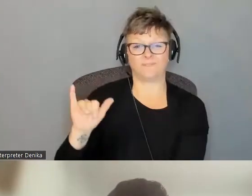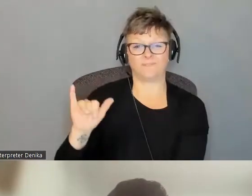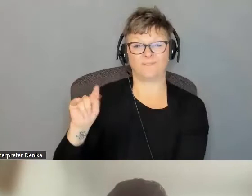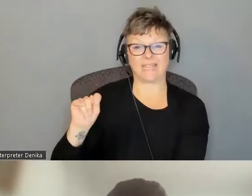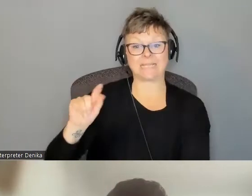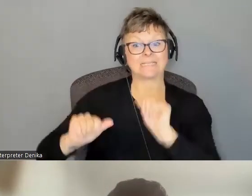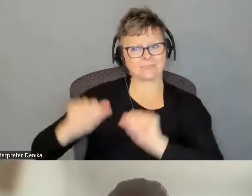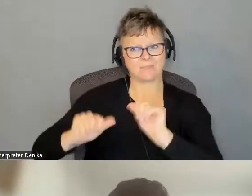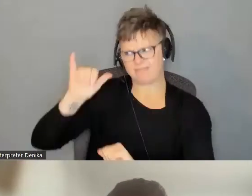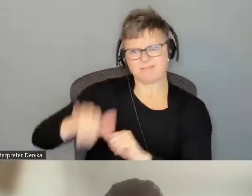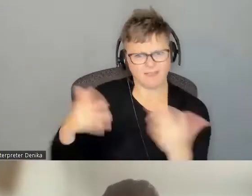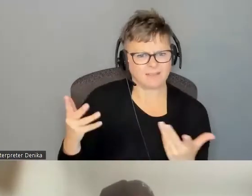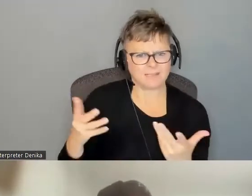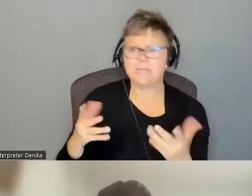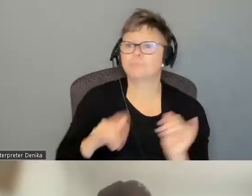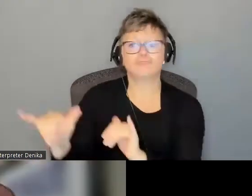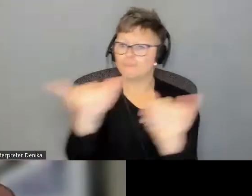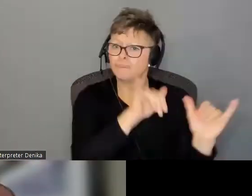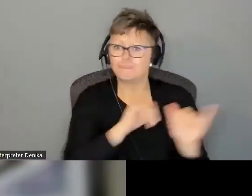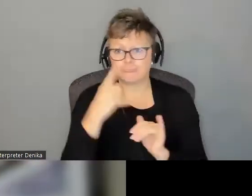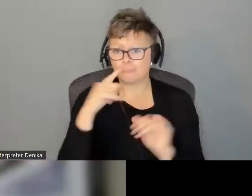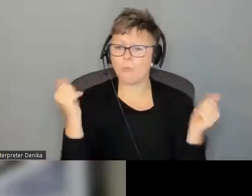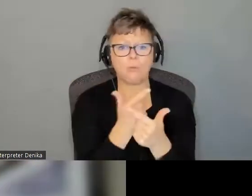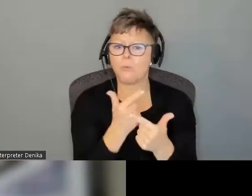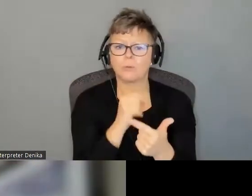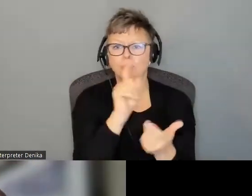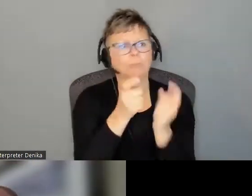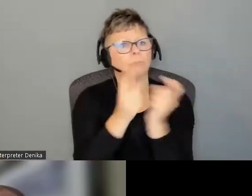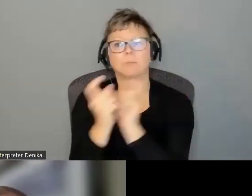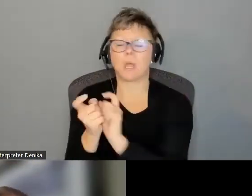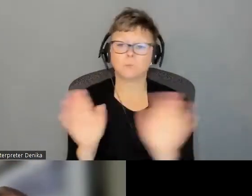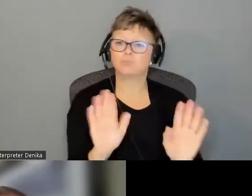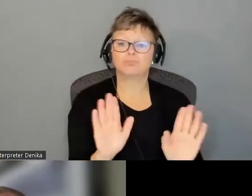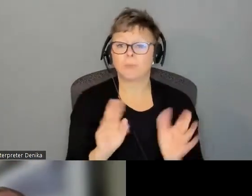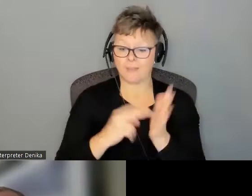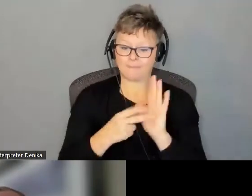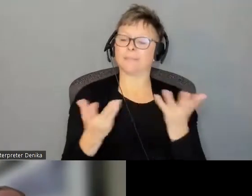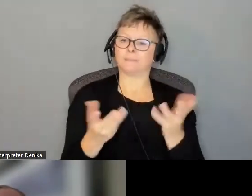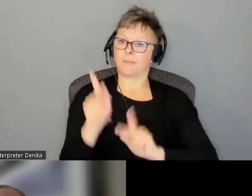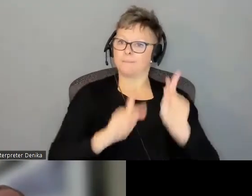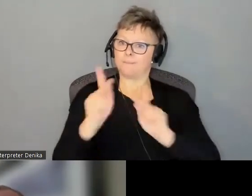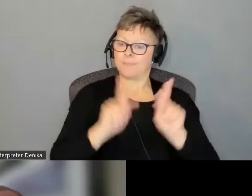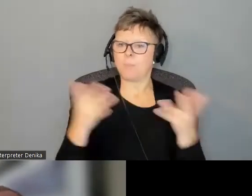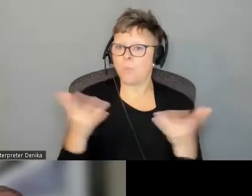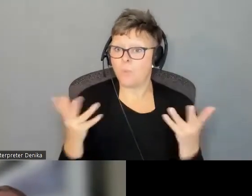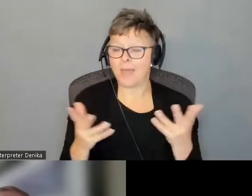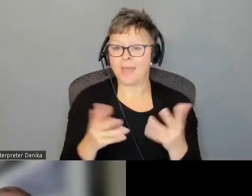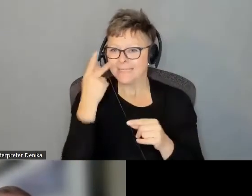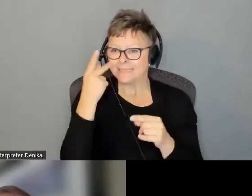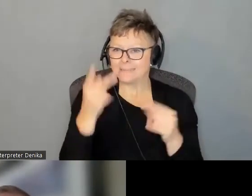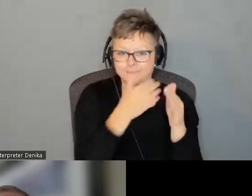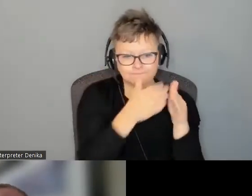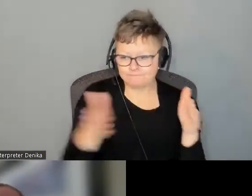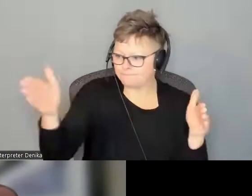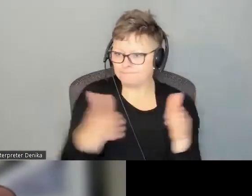It's the same for everyone. It does not weed out disabilities. What it is it places people in a bell curve. So we have 25